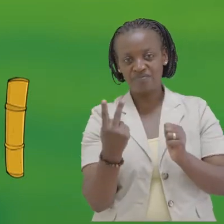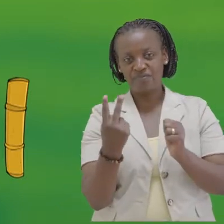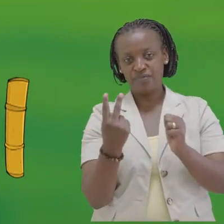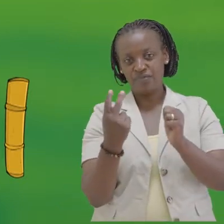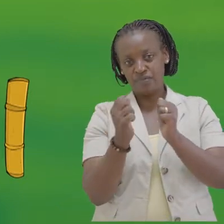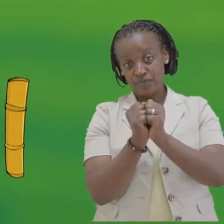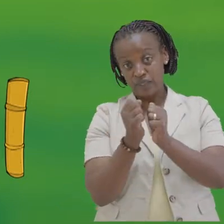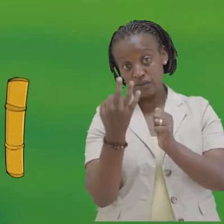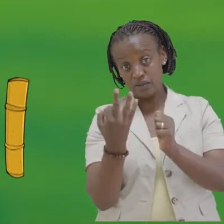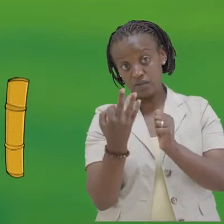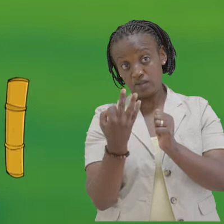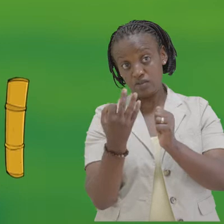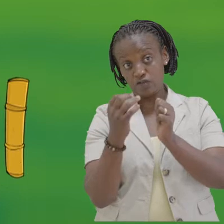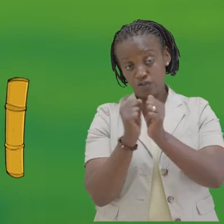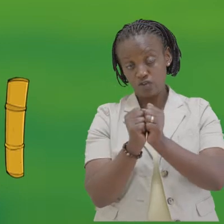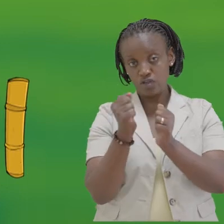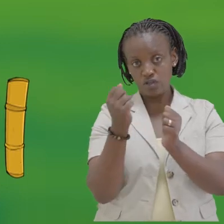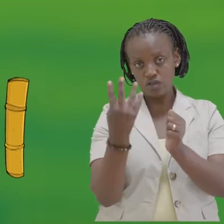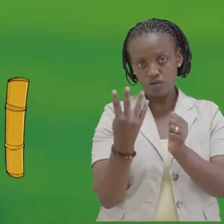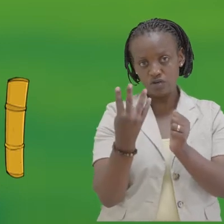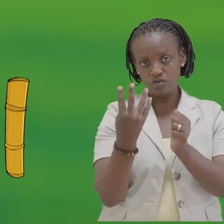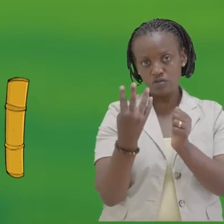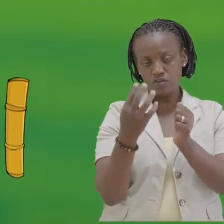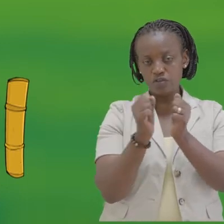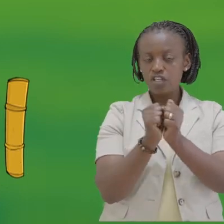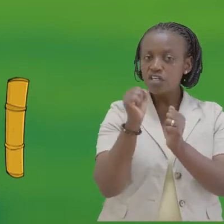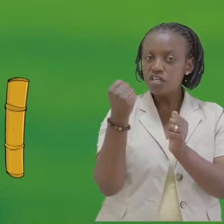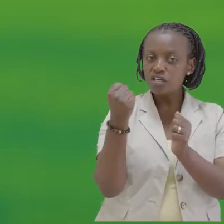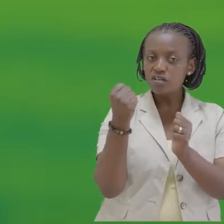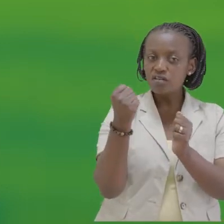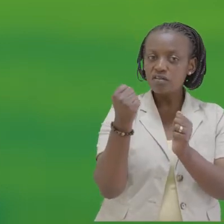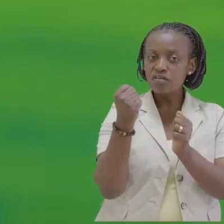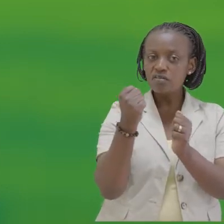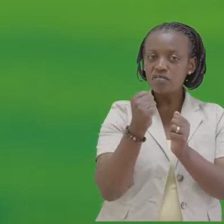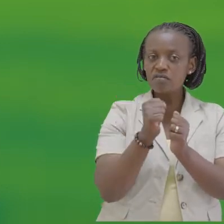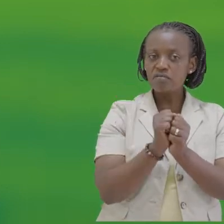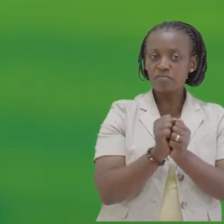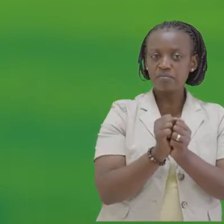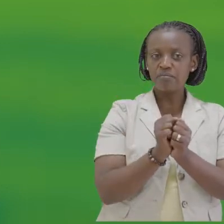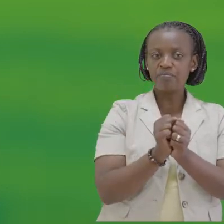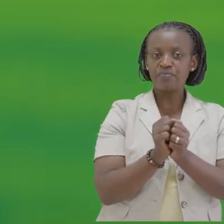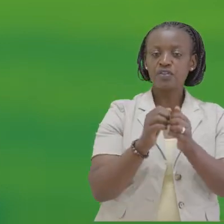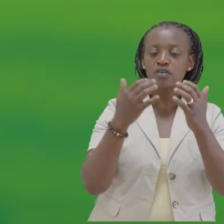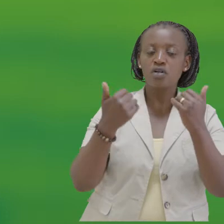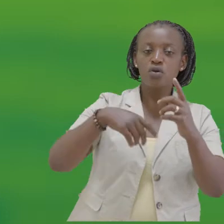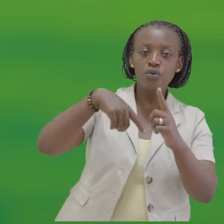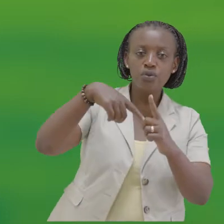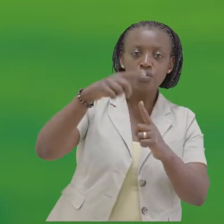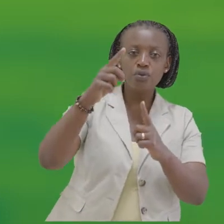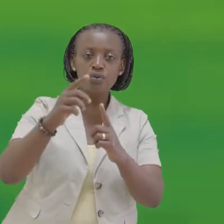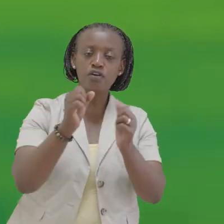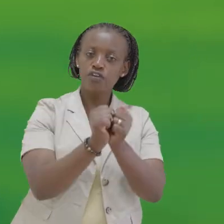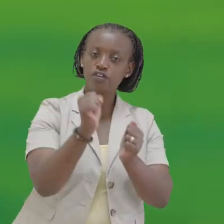11, 12, 13, 14, 15. This means